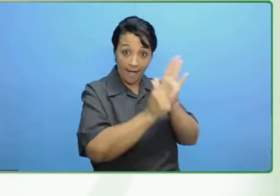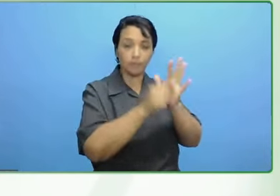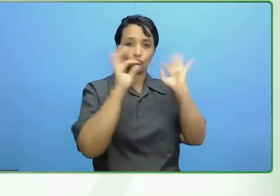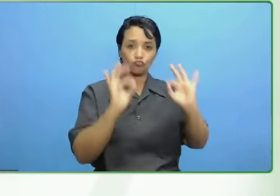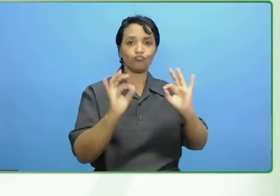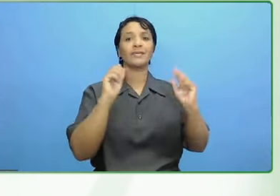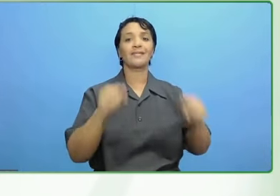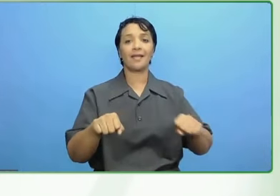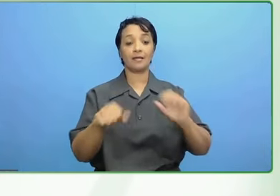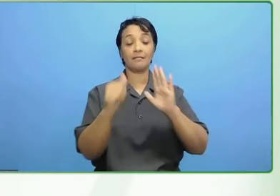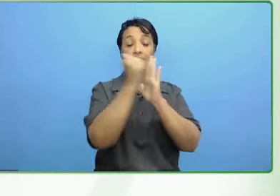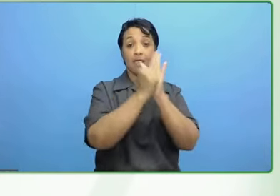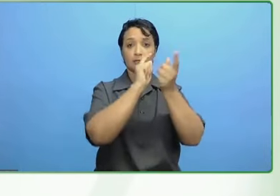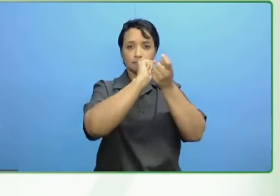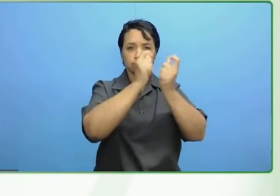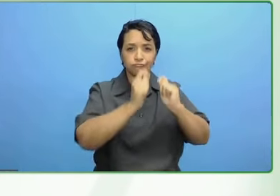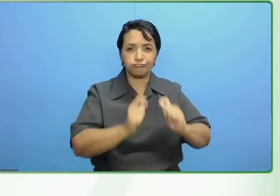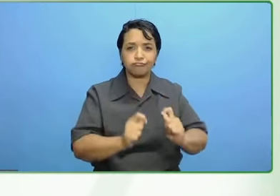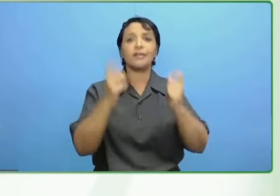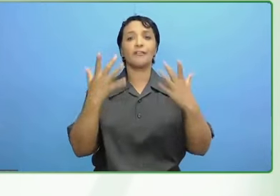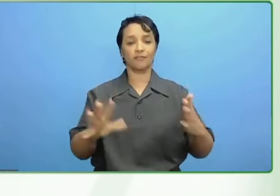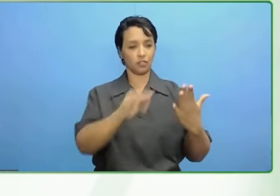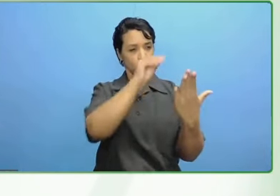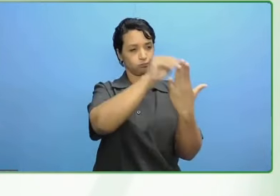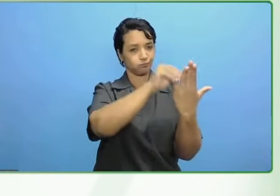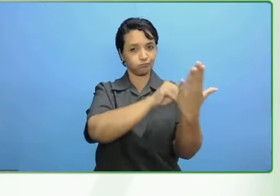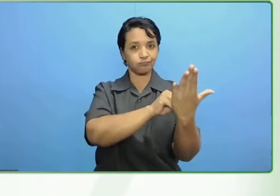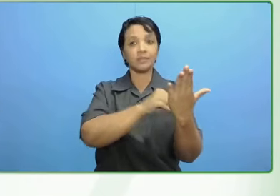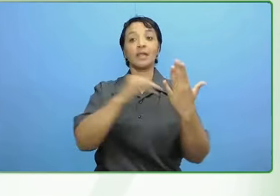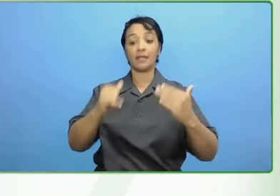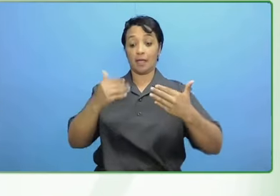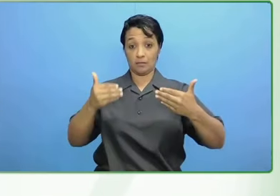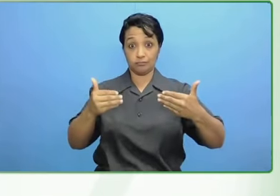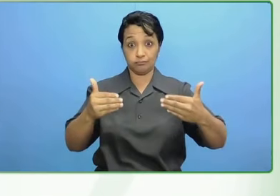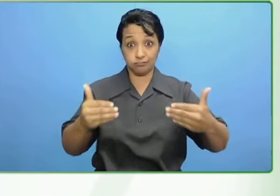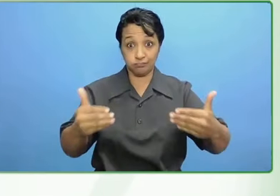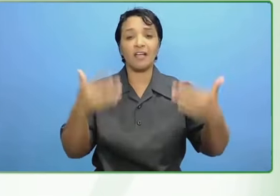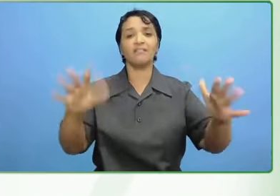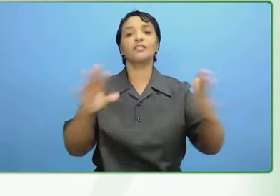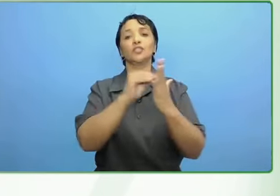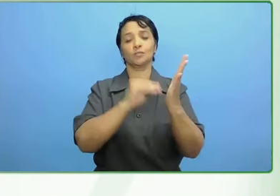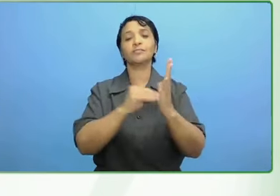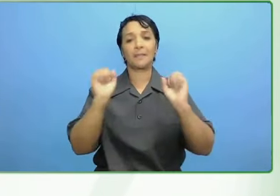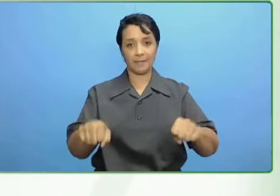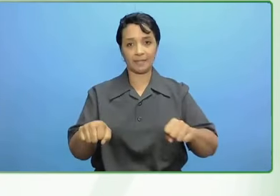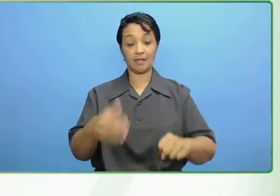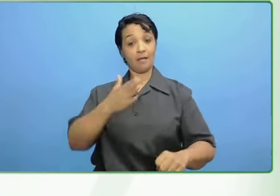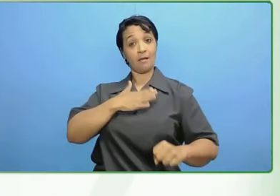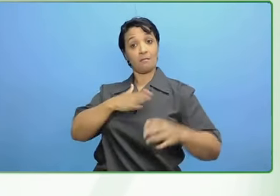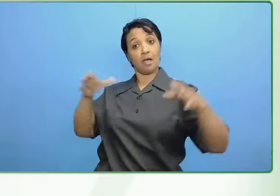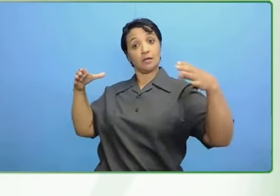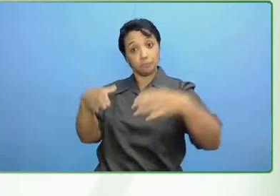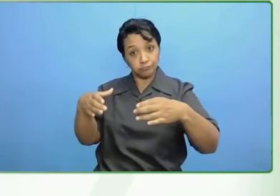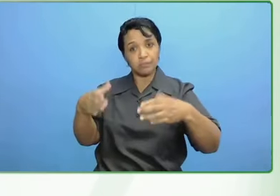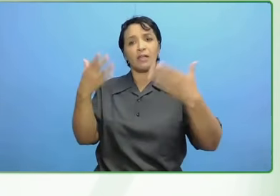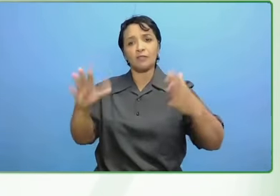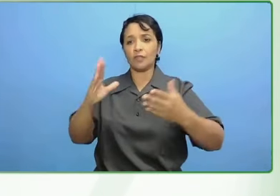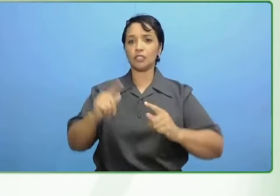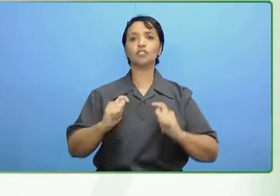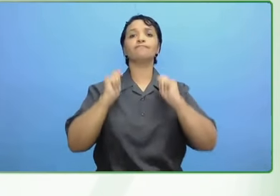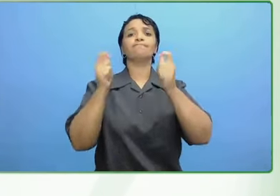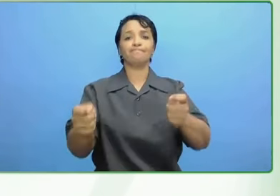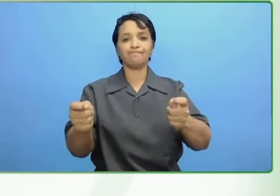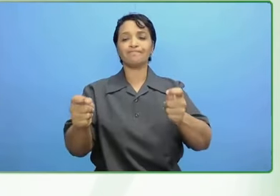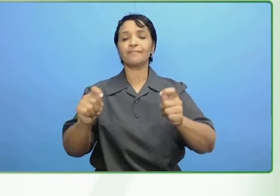have been required before full commencement can take place. My department has brought these amendments to the Assisted Decision